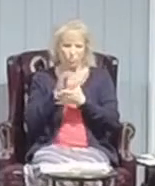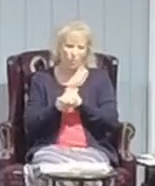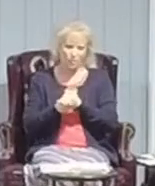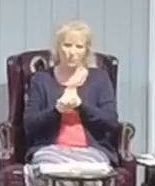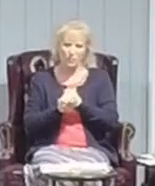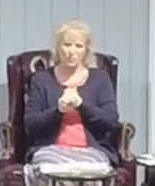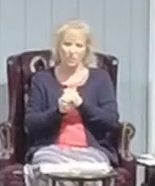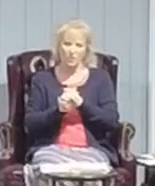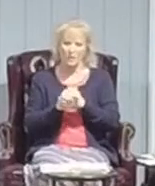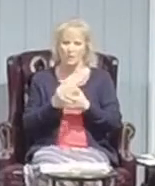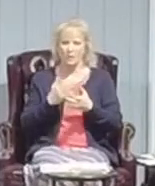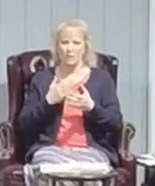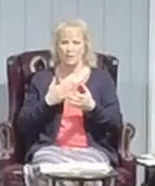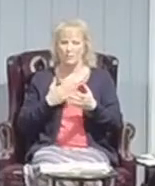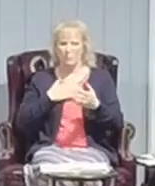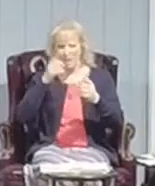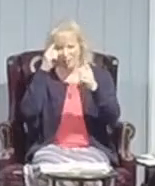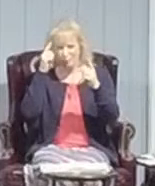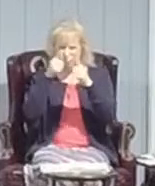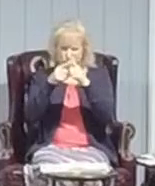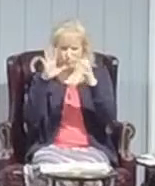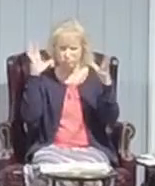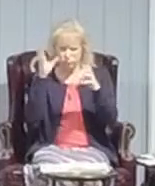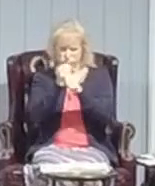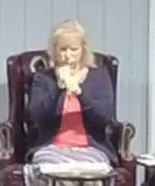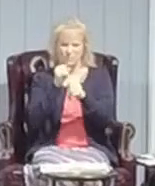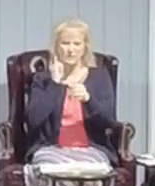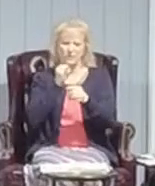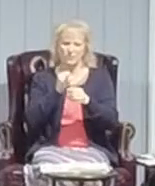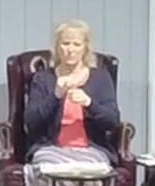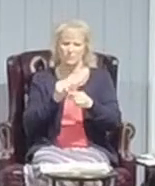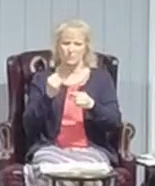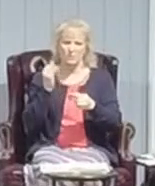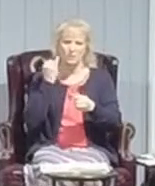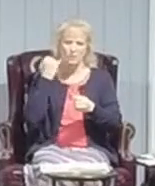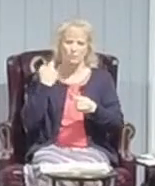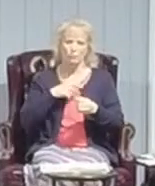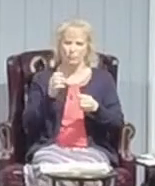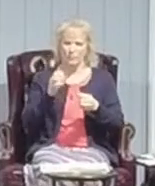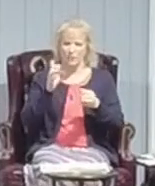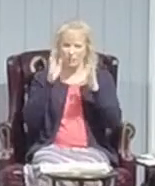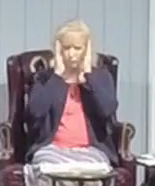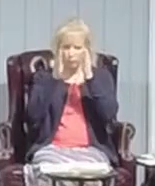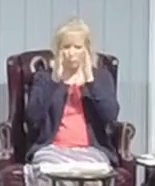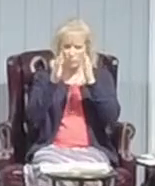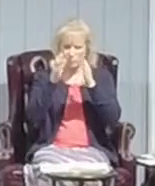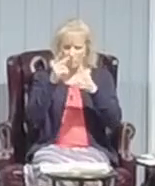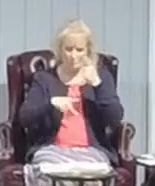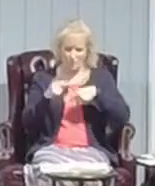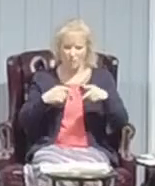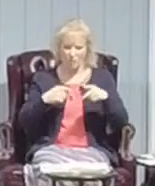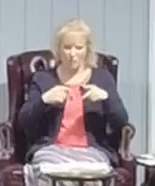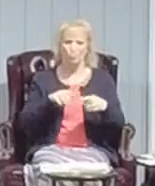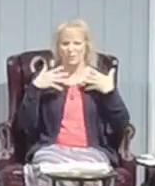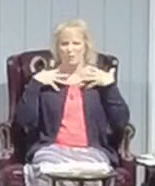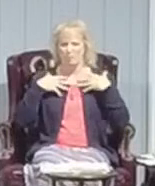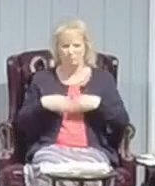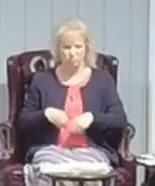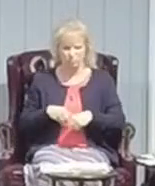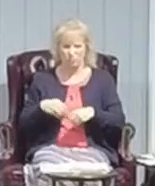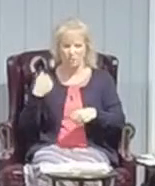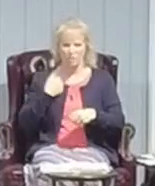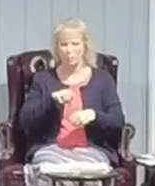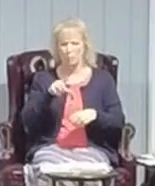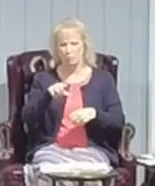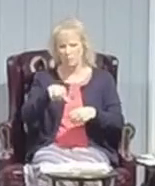this. If we put our focus on man, we're going to get discouraged. We'll find that man fails